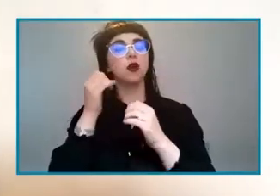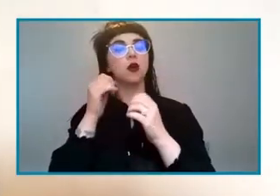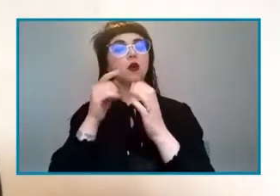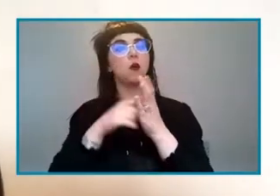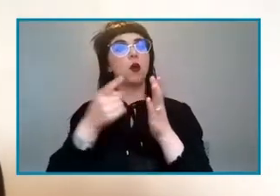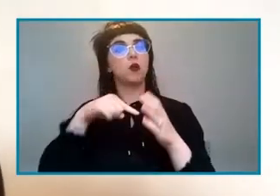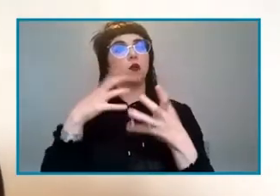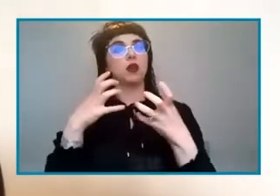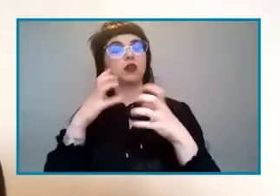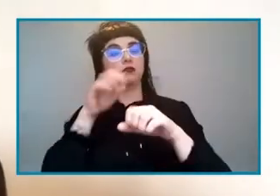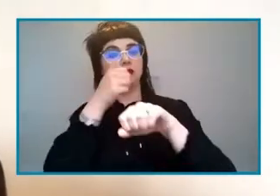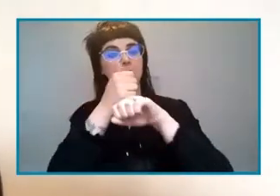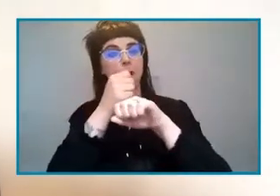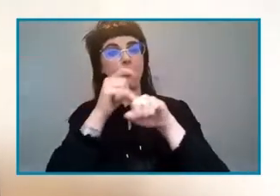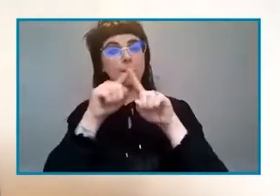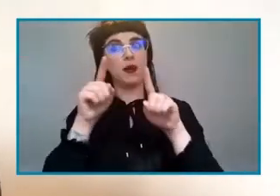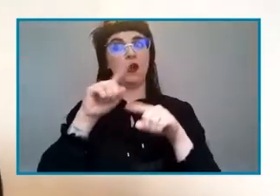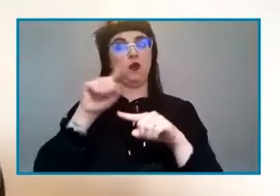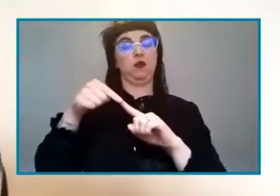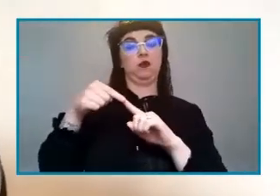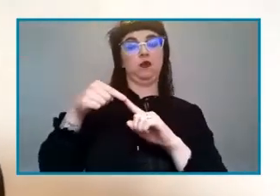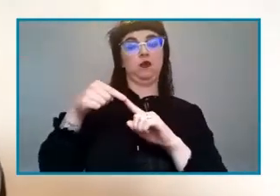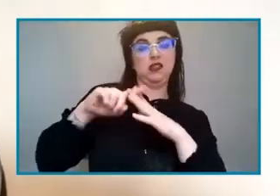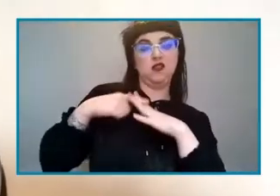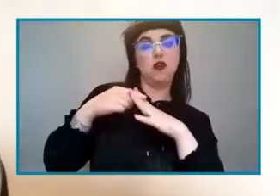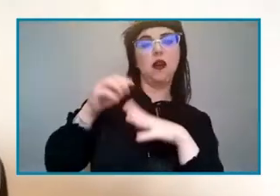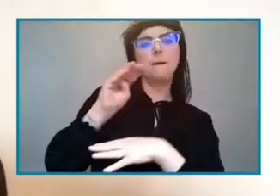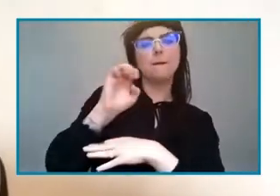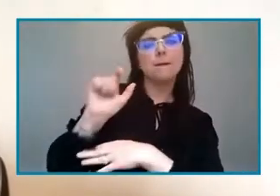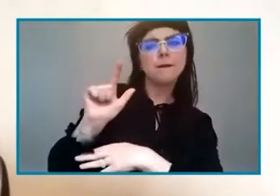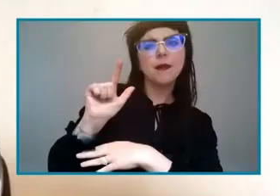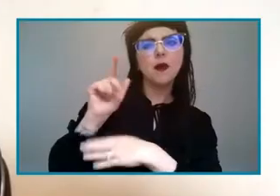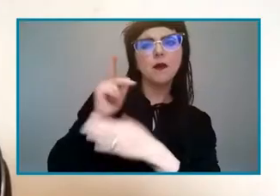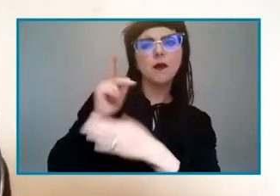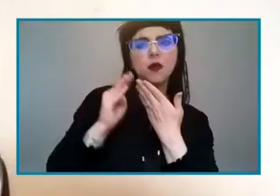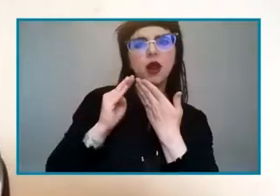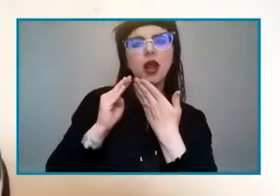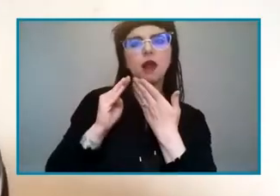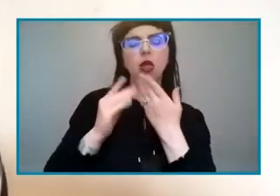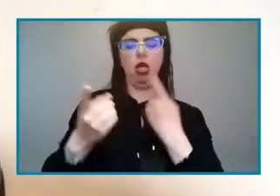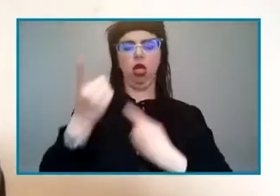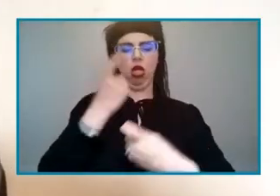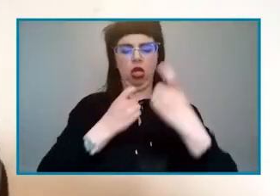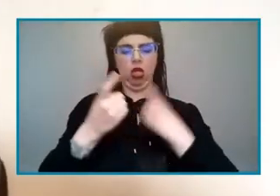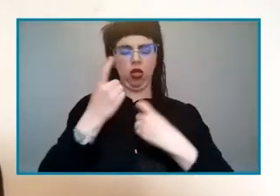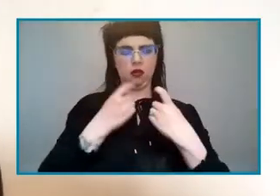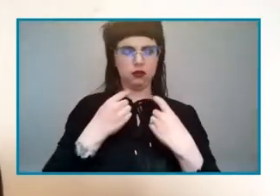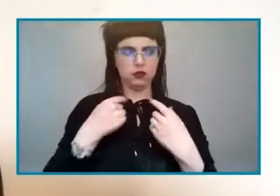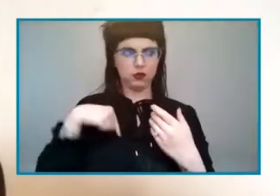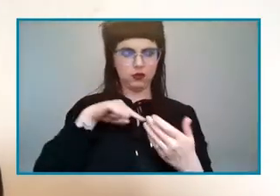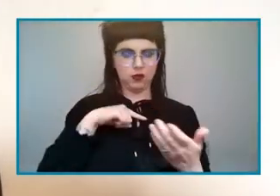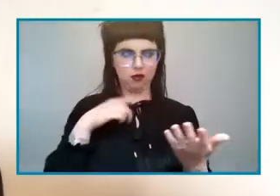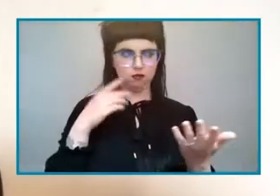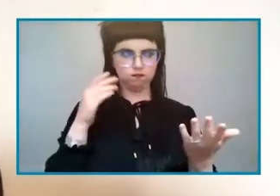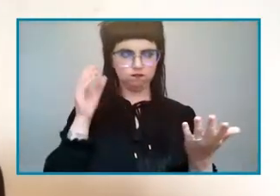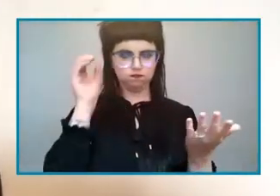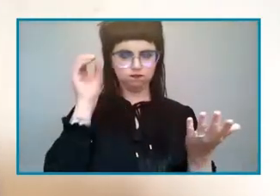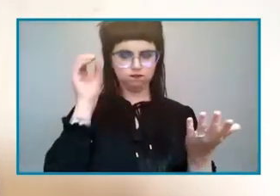the MEL program, we couldn't answer a lot of these questions that came up. And so we had to really think